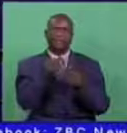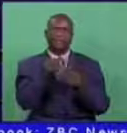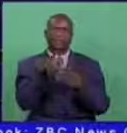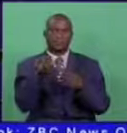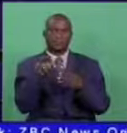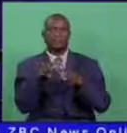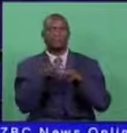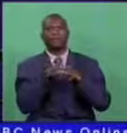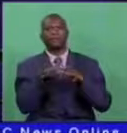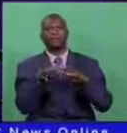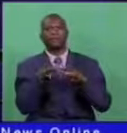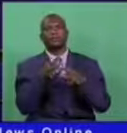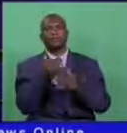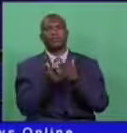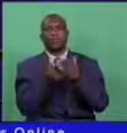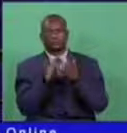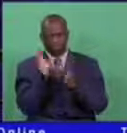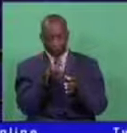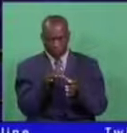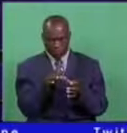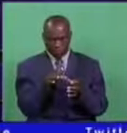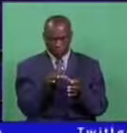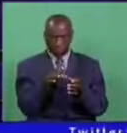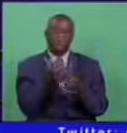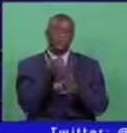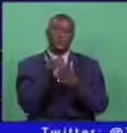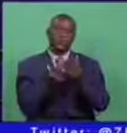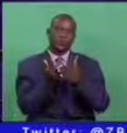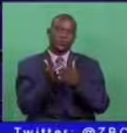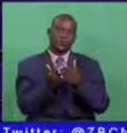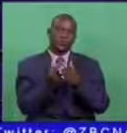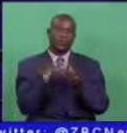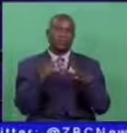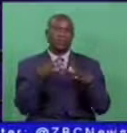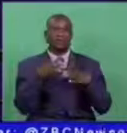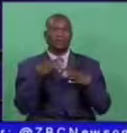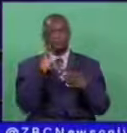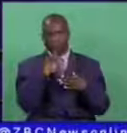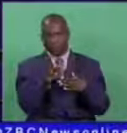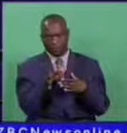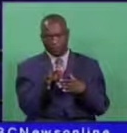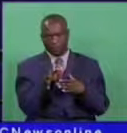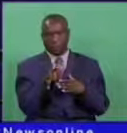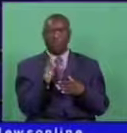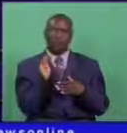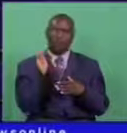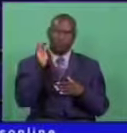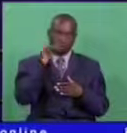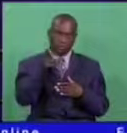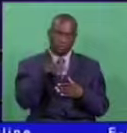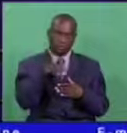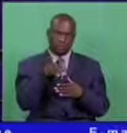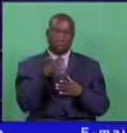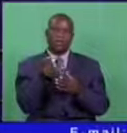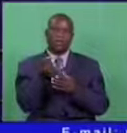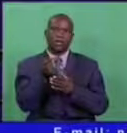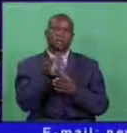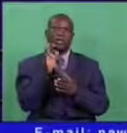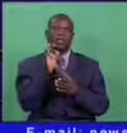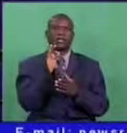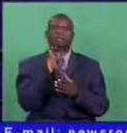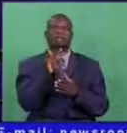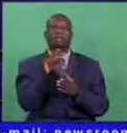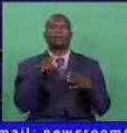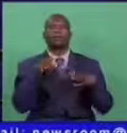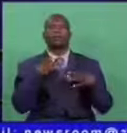a very young age, and young people have a big role to play. So for the Social Good Summit tomorrow at the National Art Gallery, it's important for young